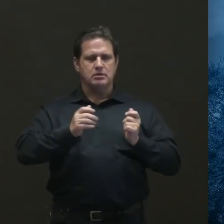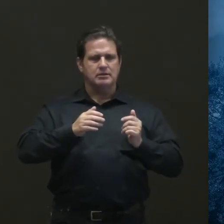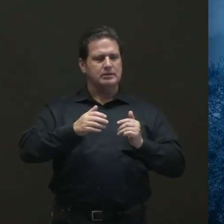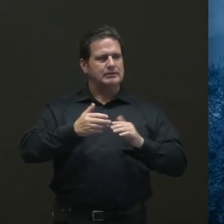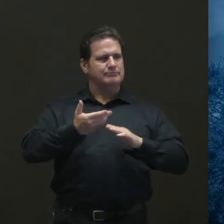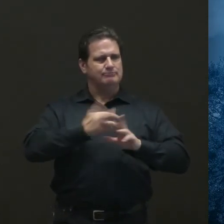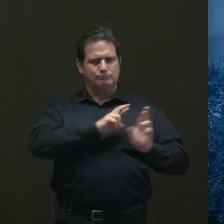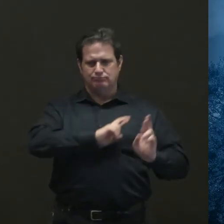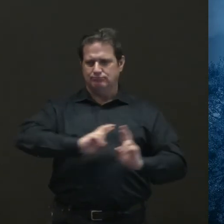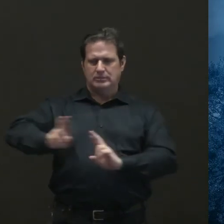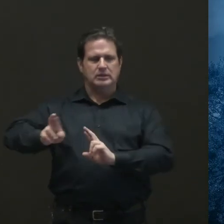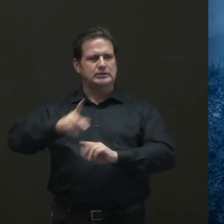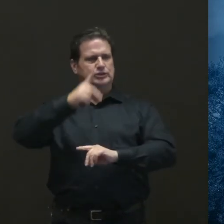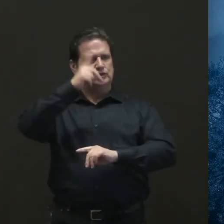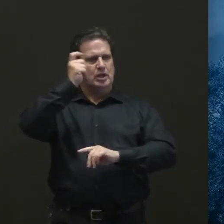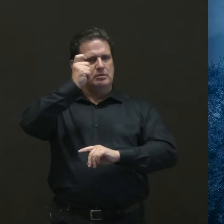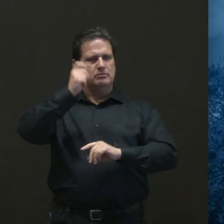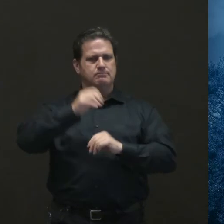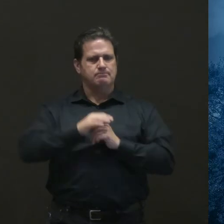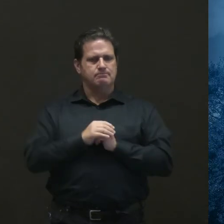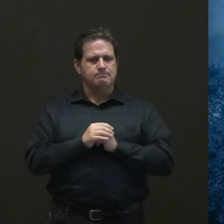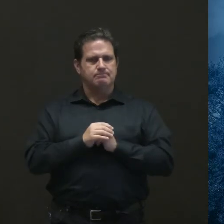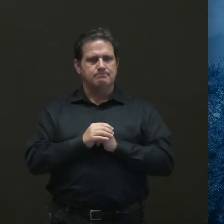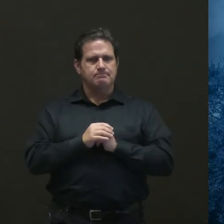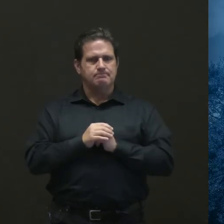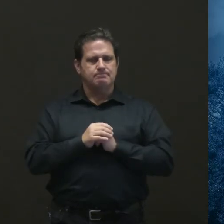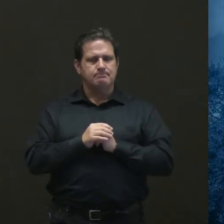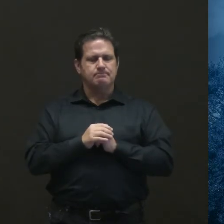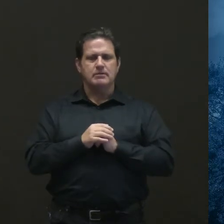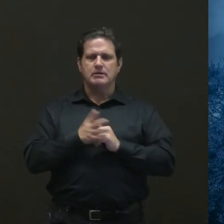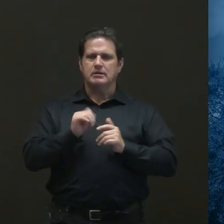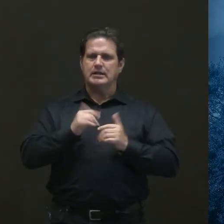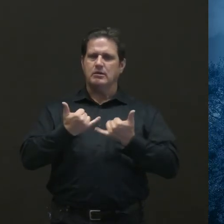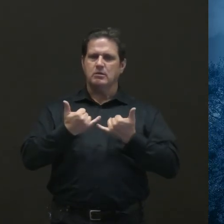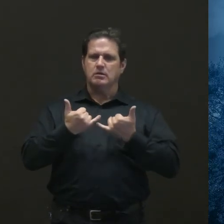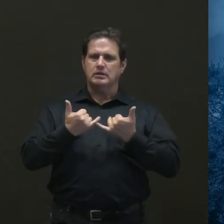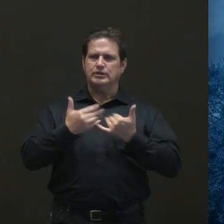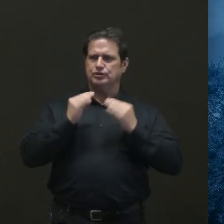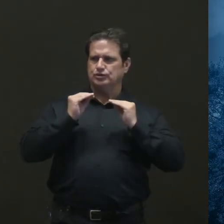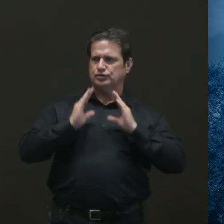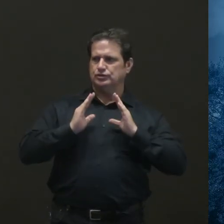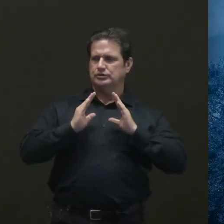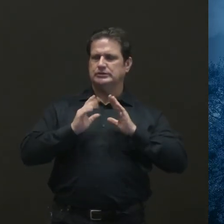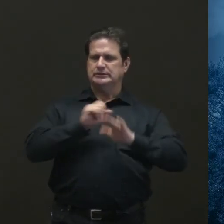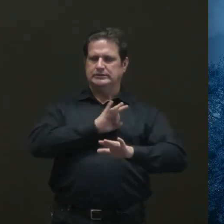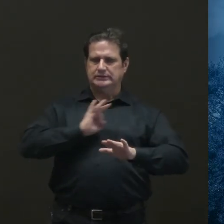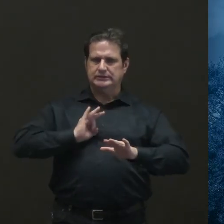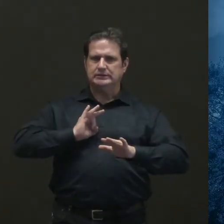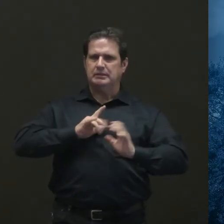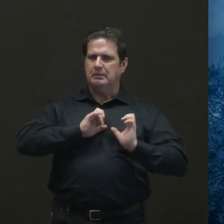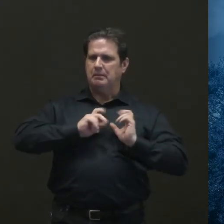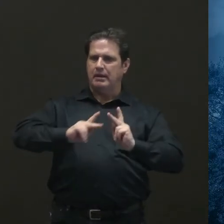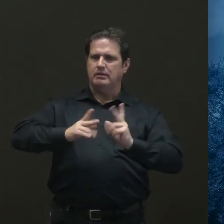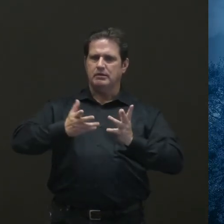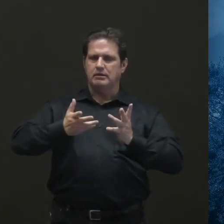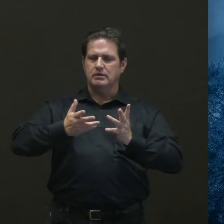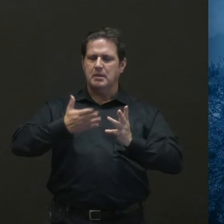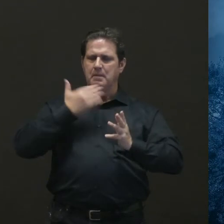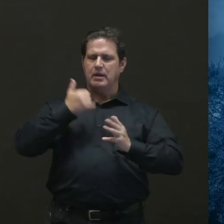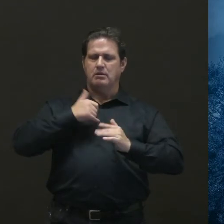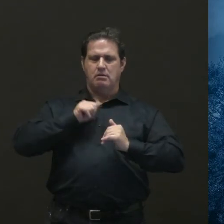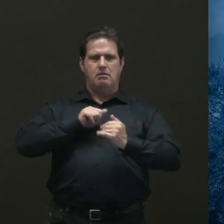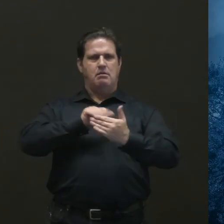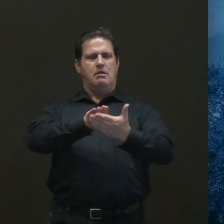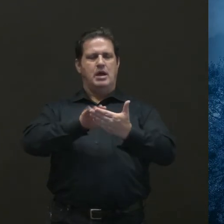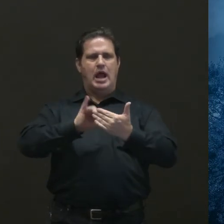of preparation over the summer, and I think by and large, teachers and staff came back with a better